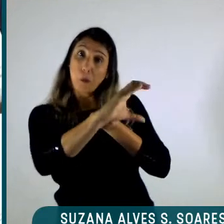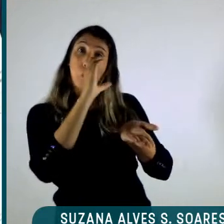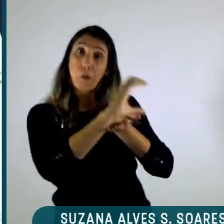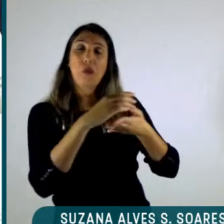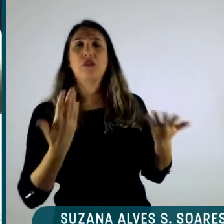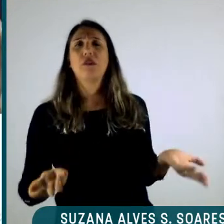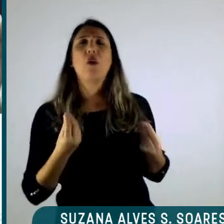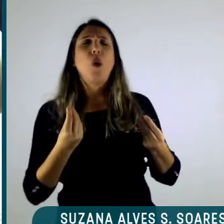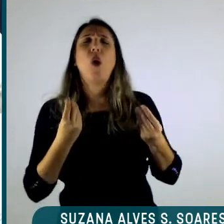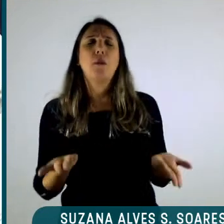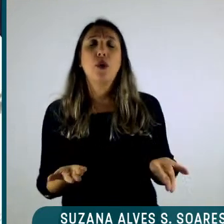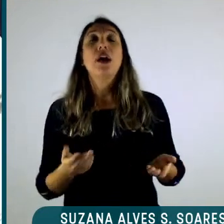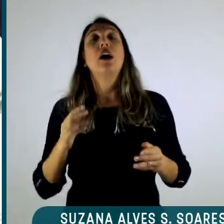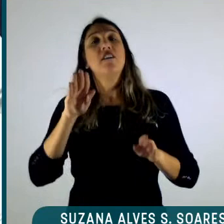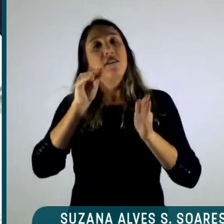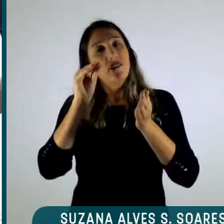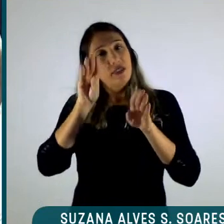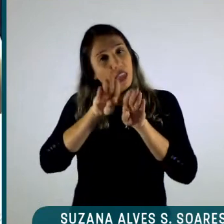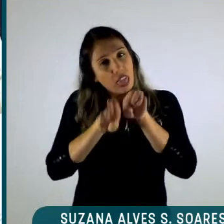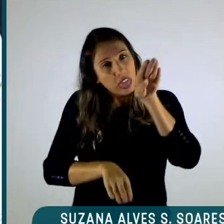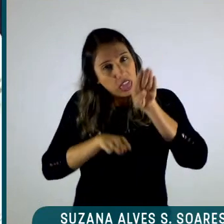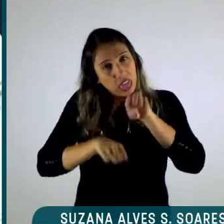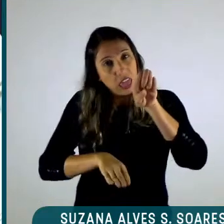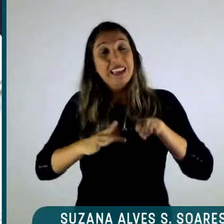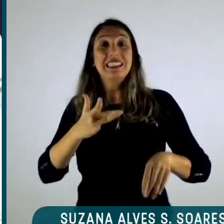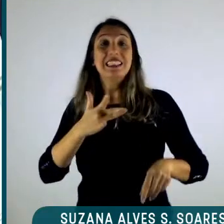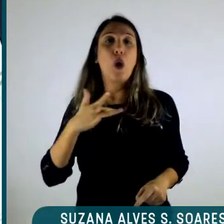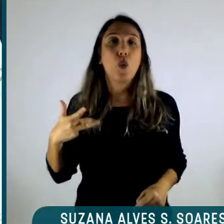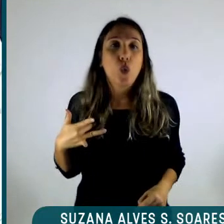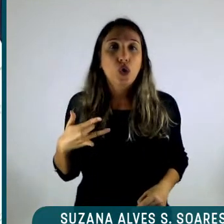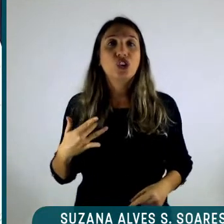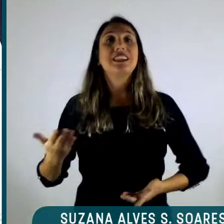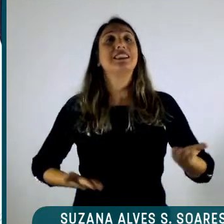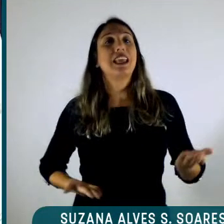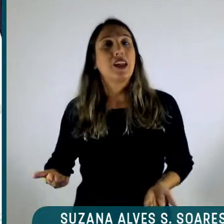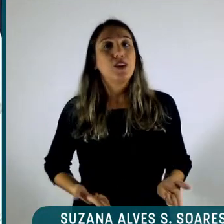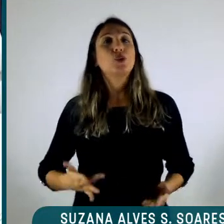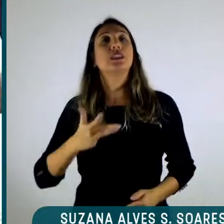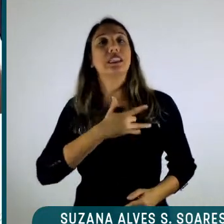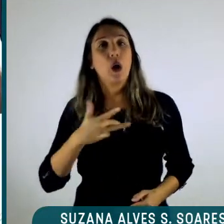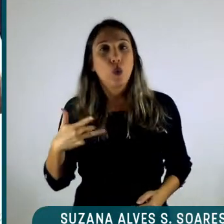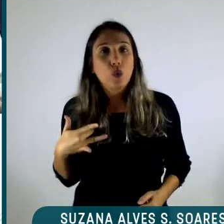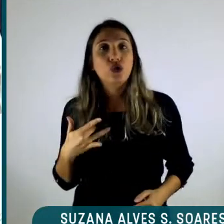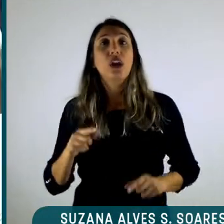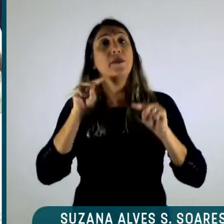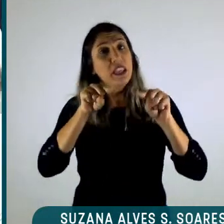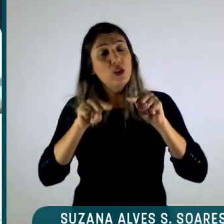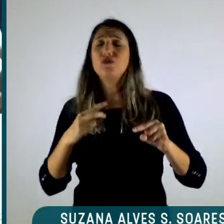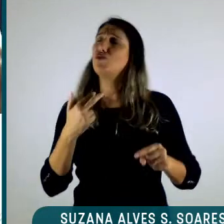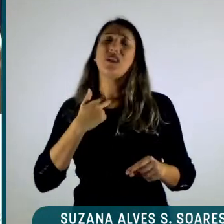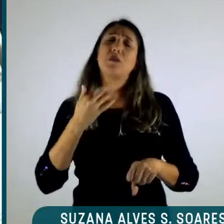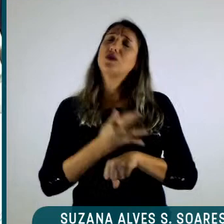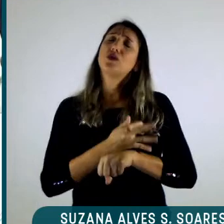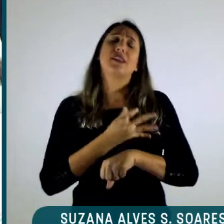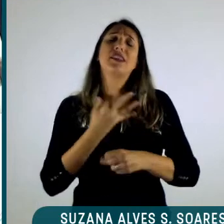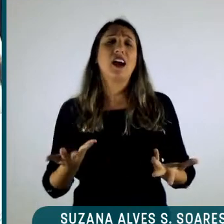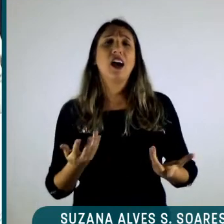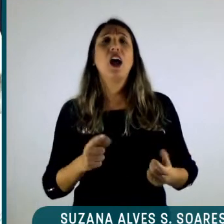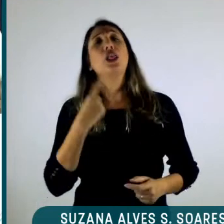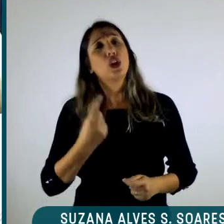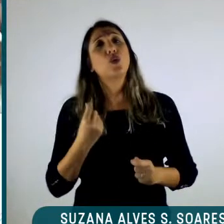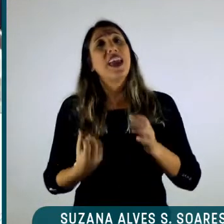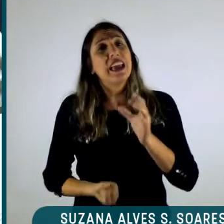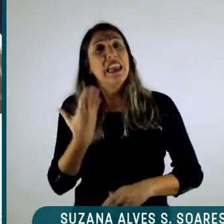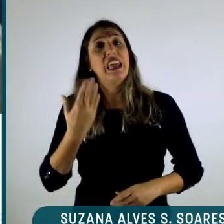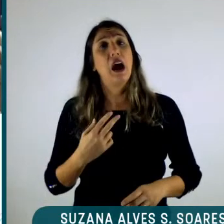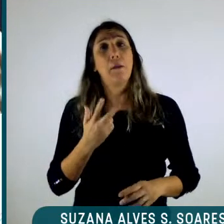public subsidies. We also have inequalities in healthcare services. This is not